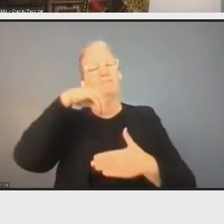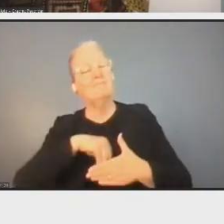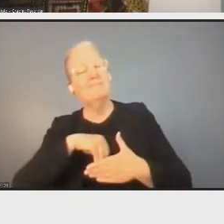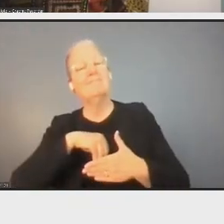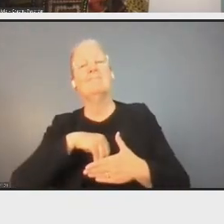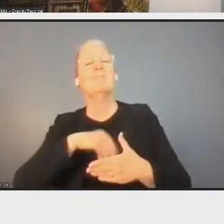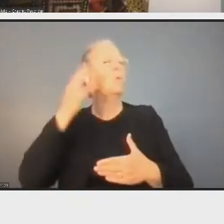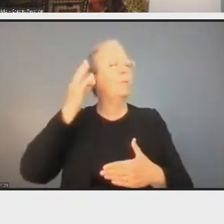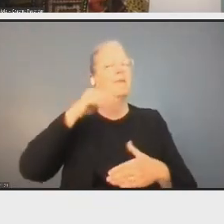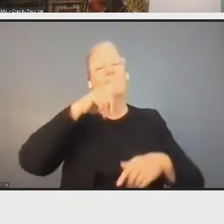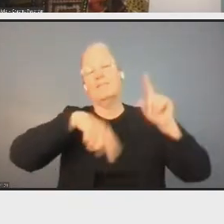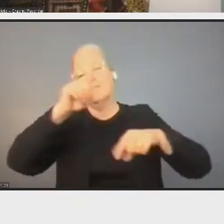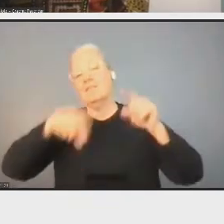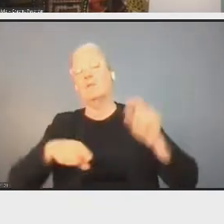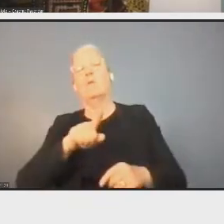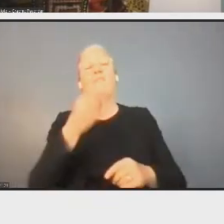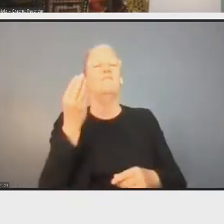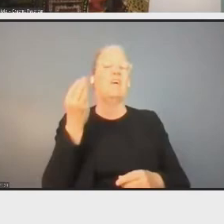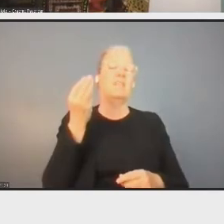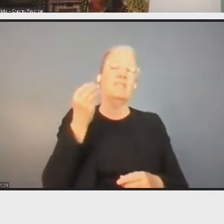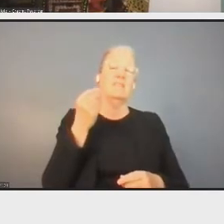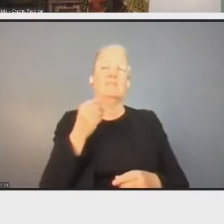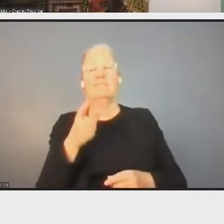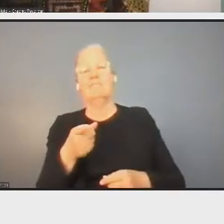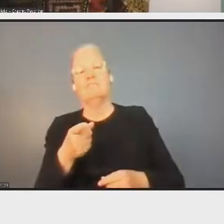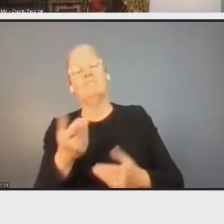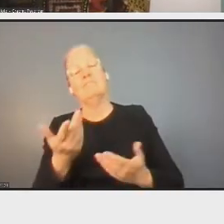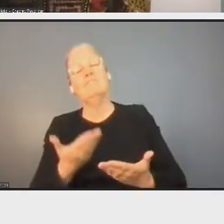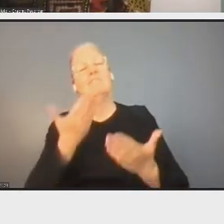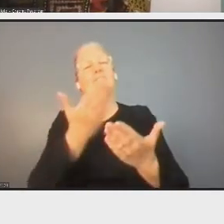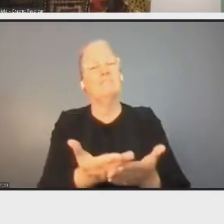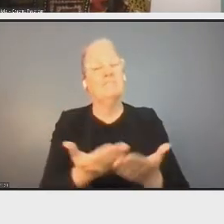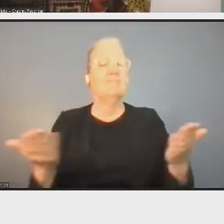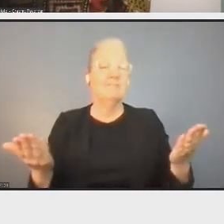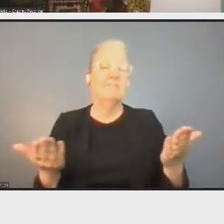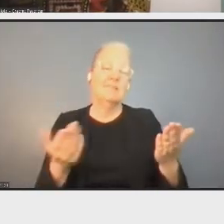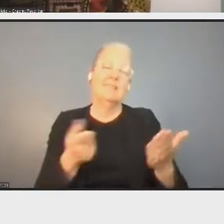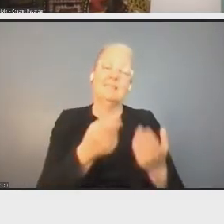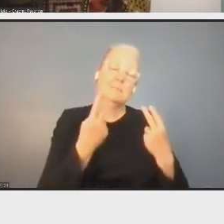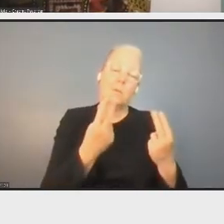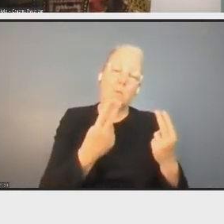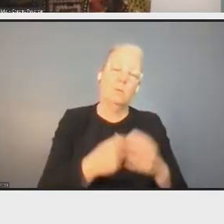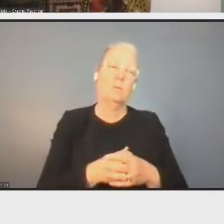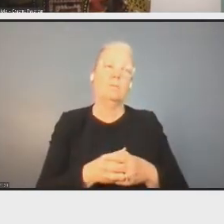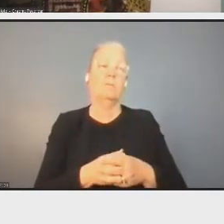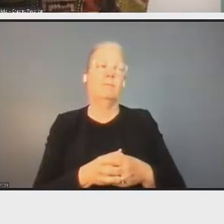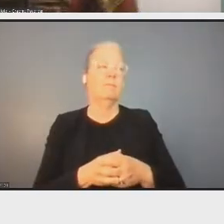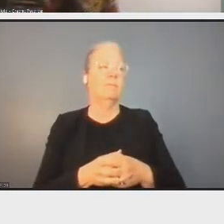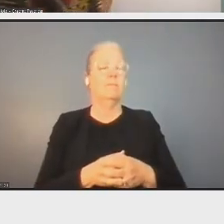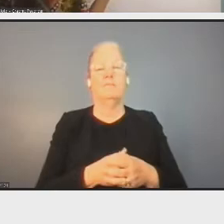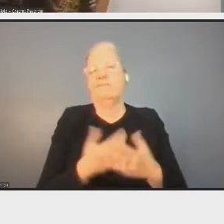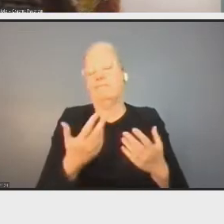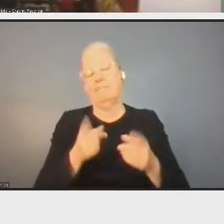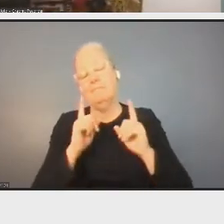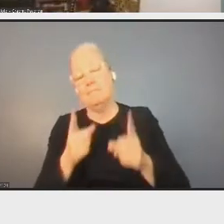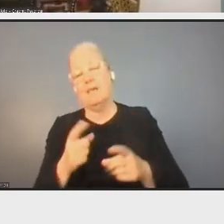and financial resources distributed, not only equitable, but centered in the